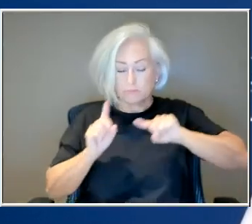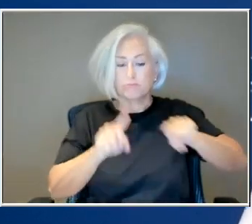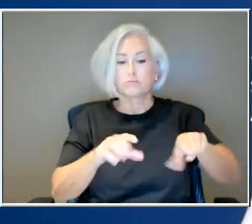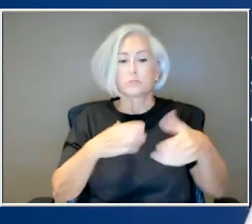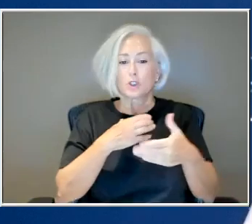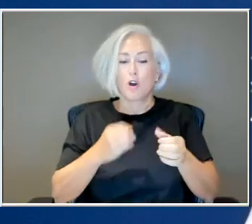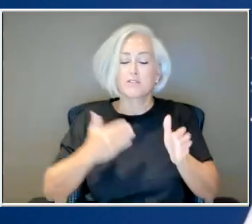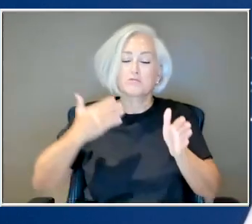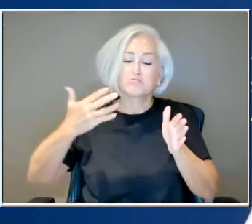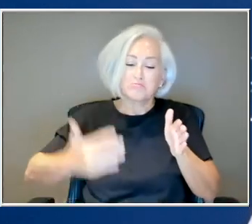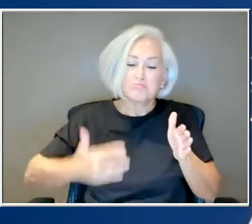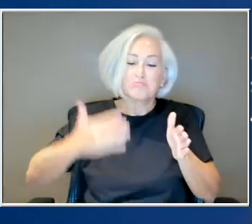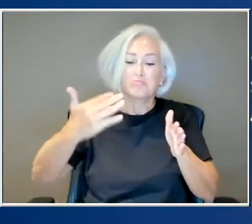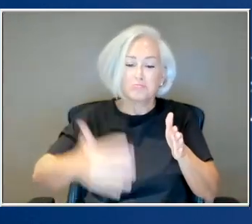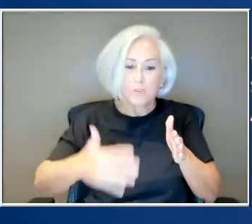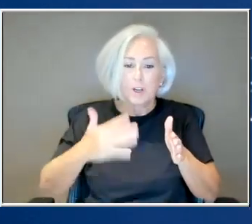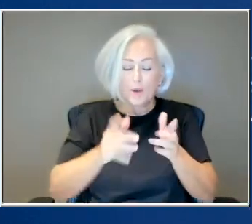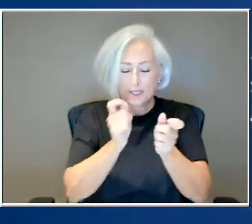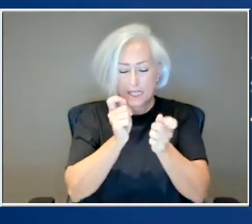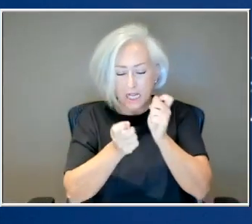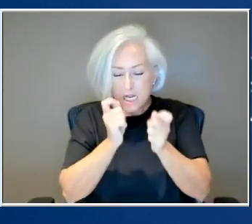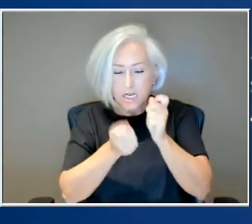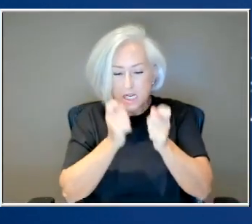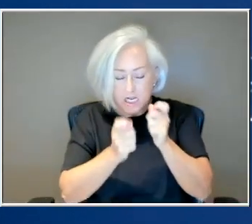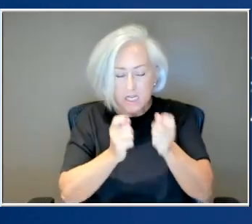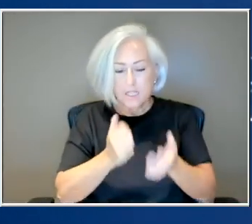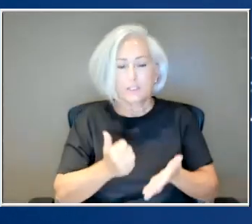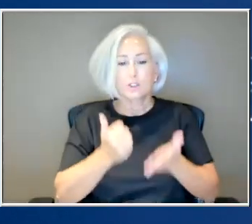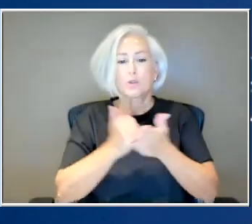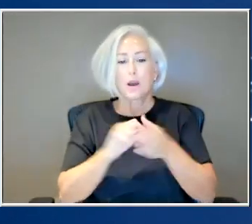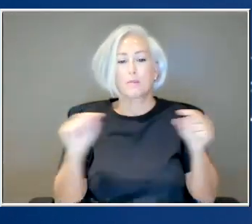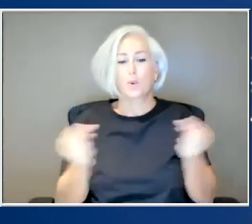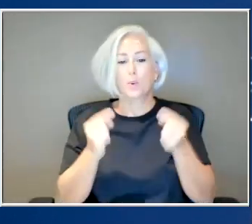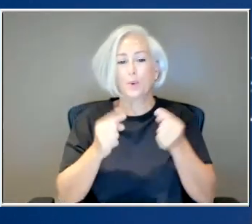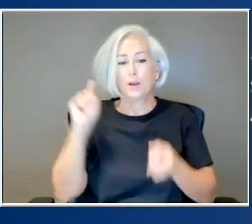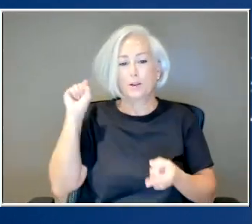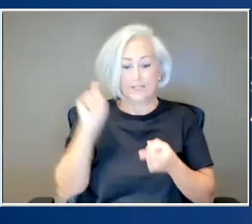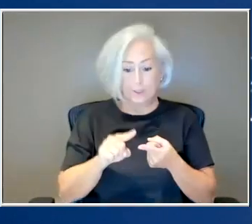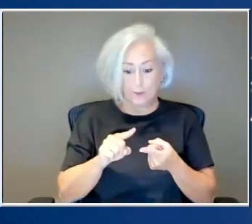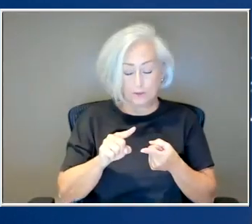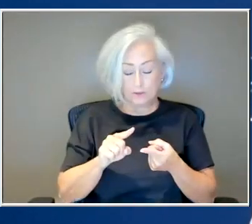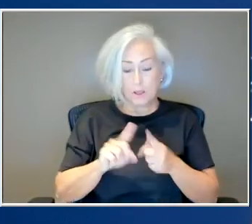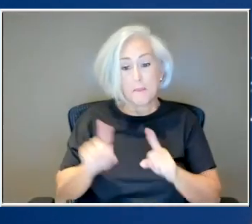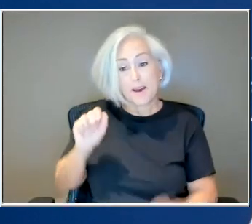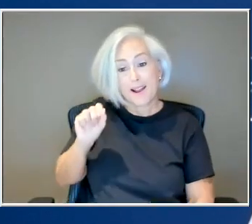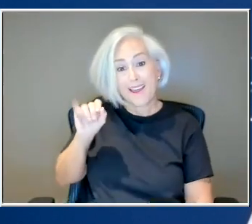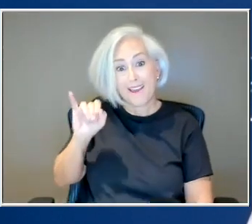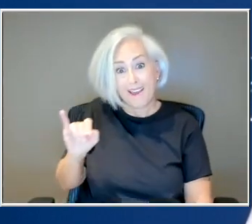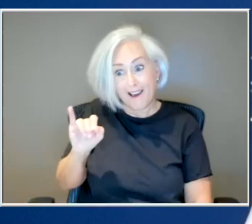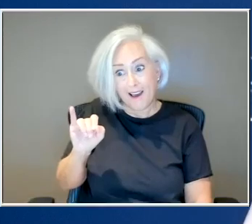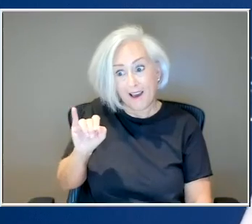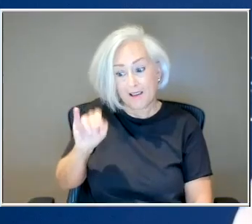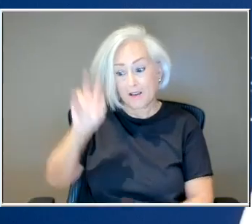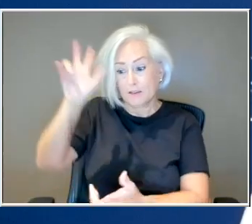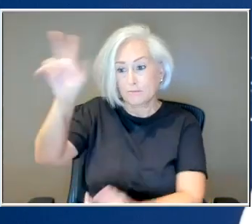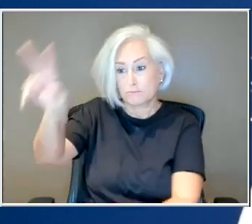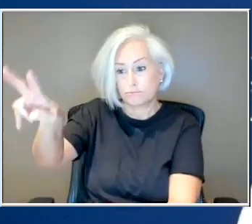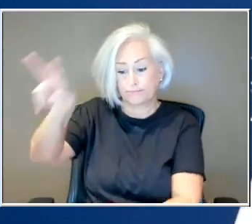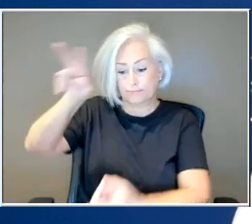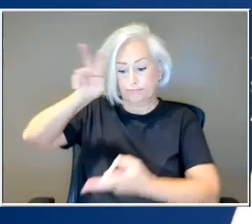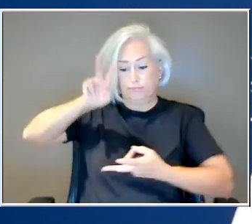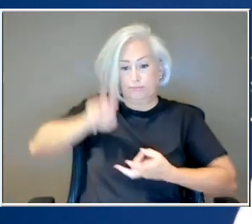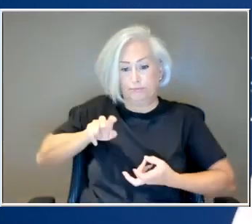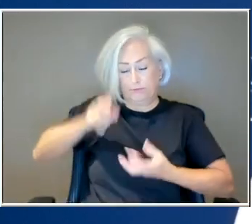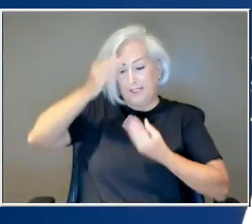optimizations made so that it works well for you and gives you pain relief. AI allows us to take the data from 100,000 patients, customize